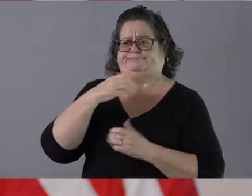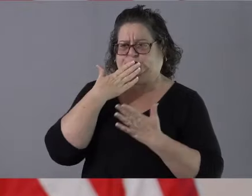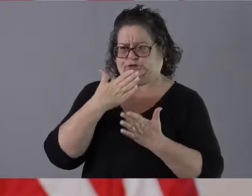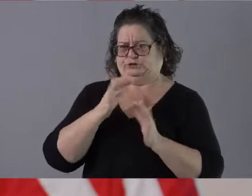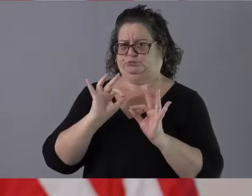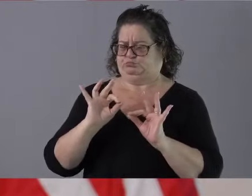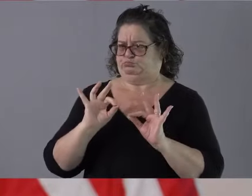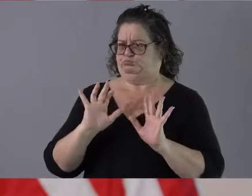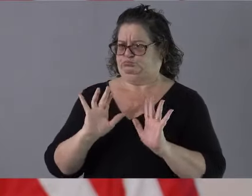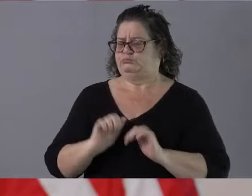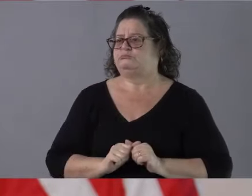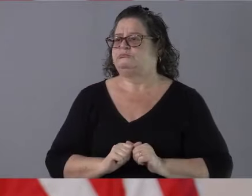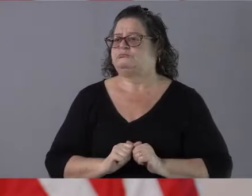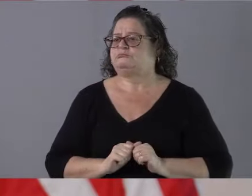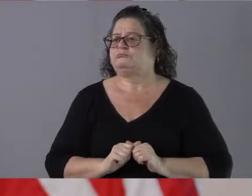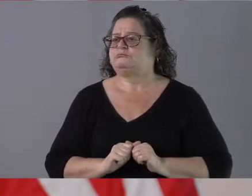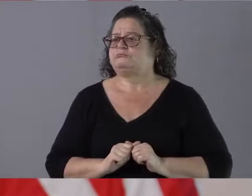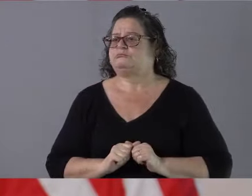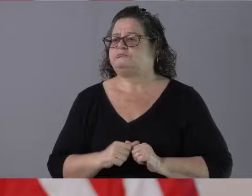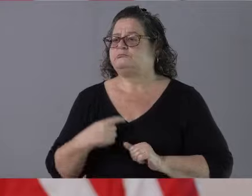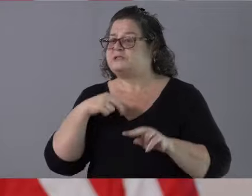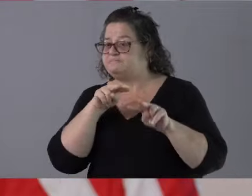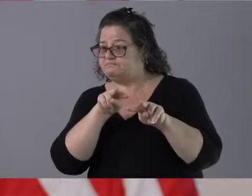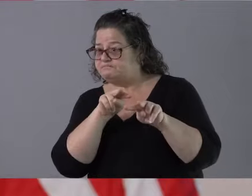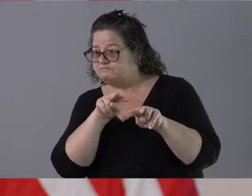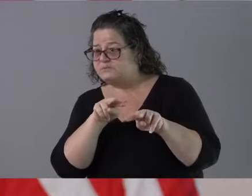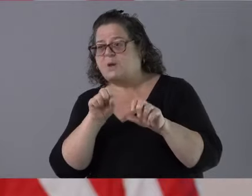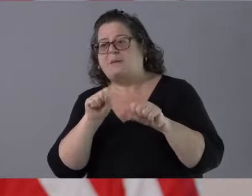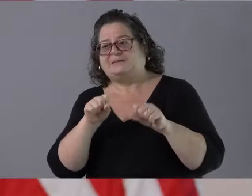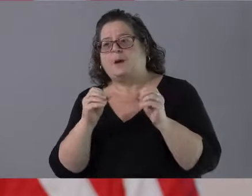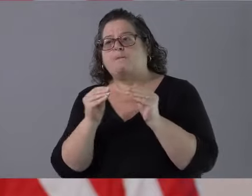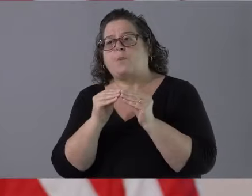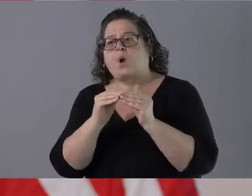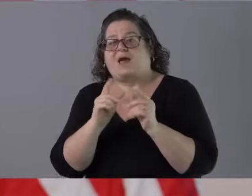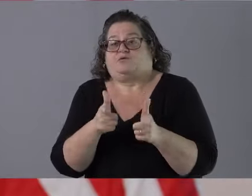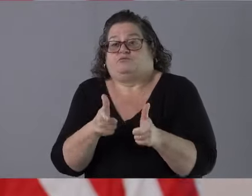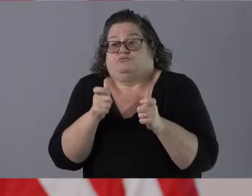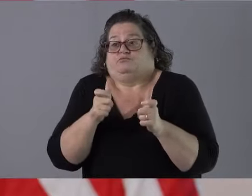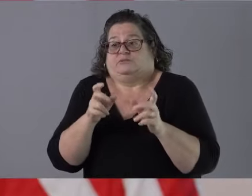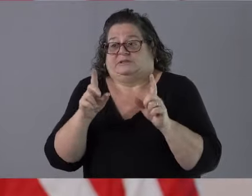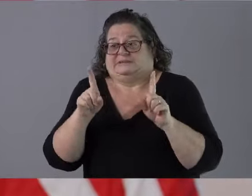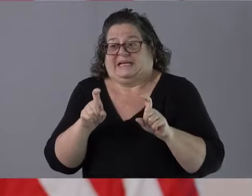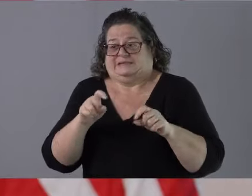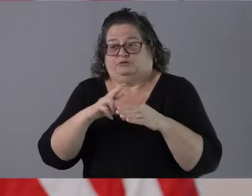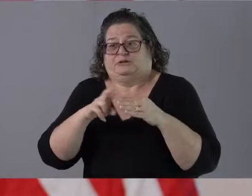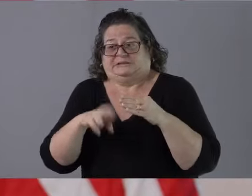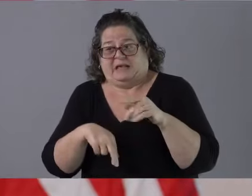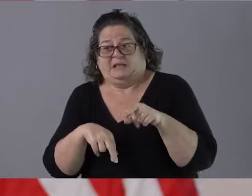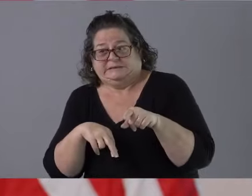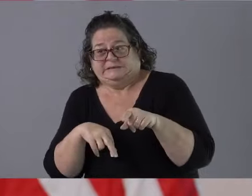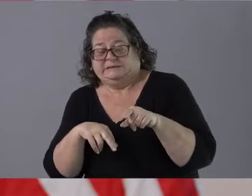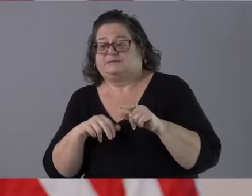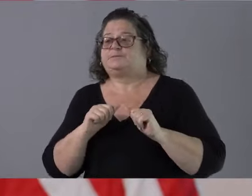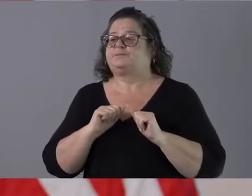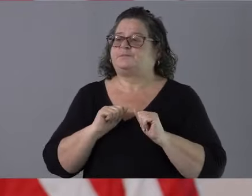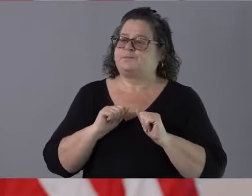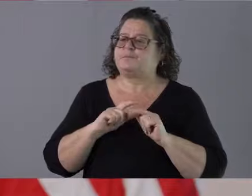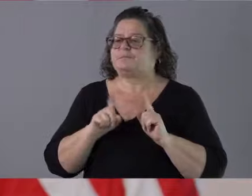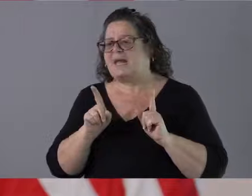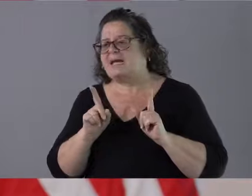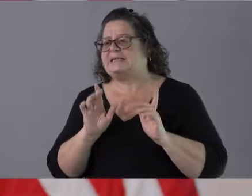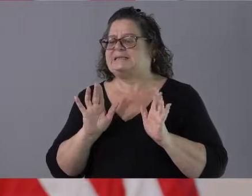possibility of rapid tests. They are not as efficient, and so they really are that 1-by-1 or 1-by-2 type